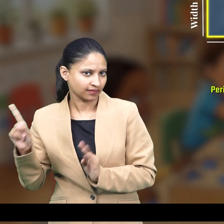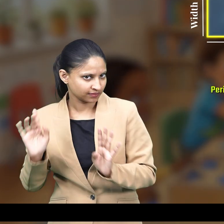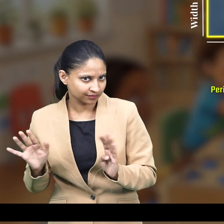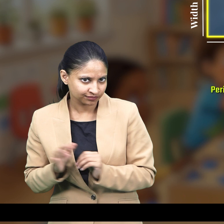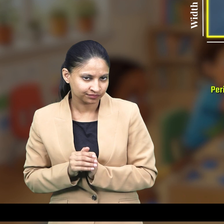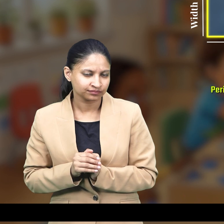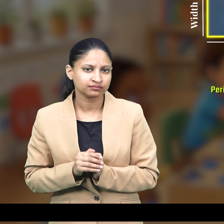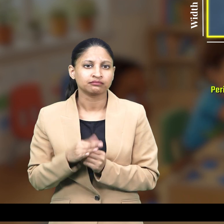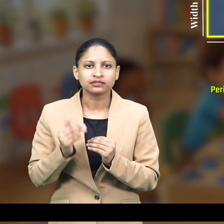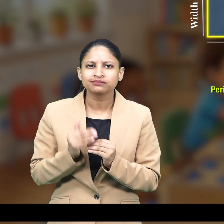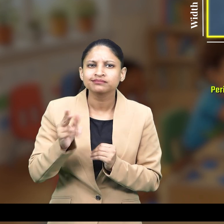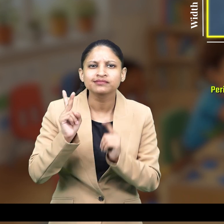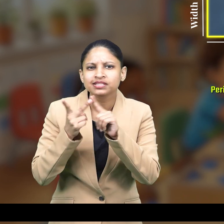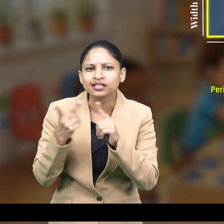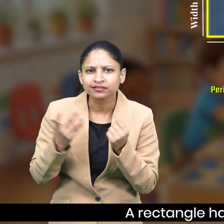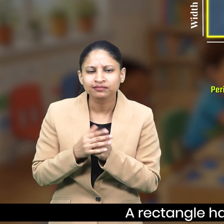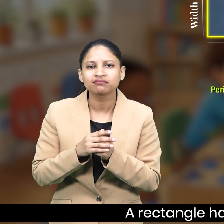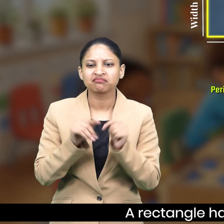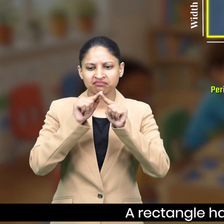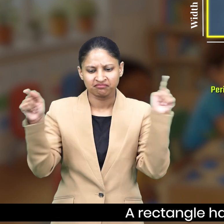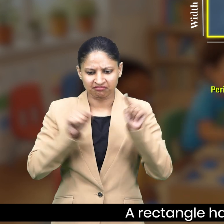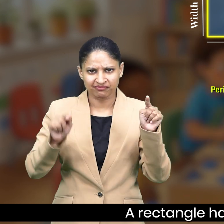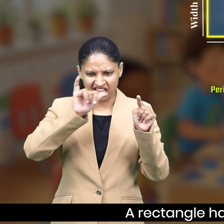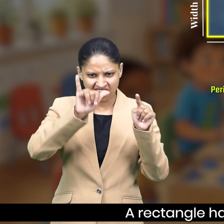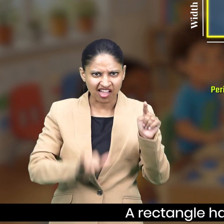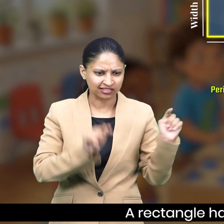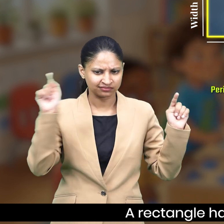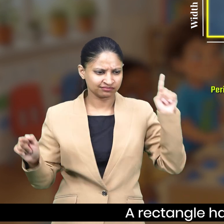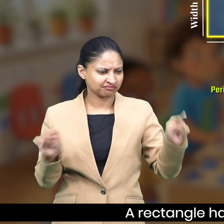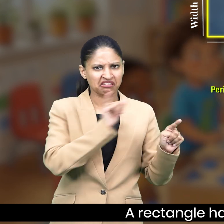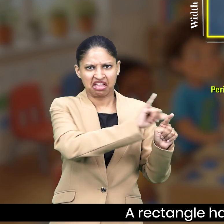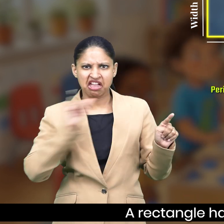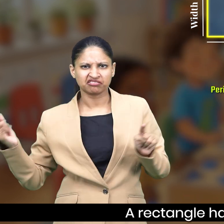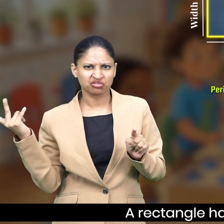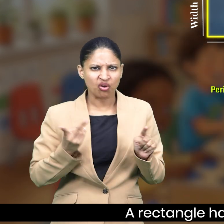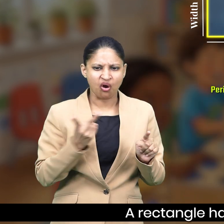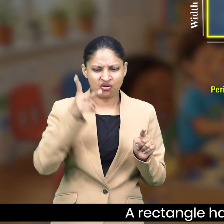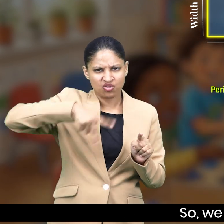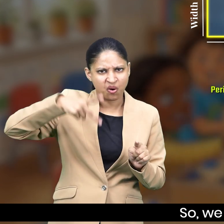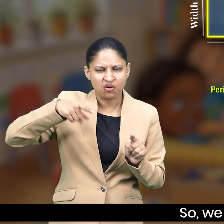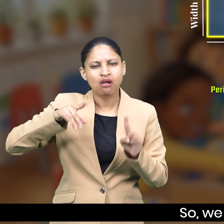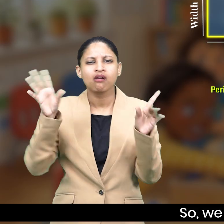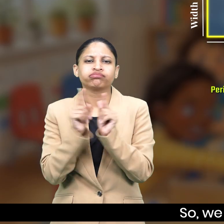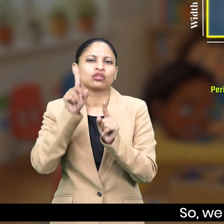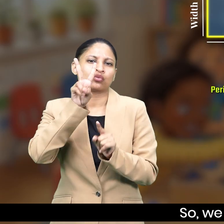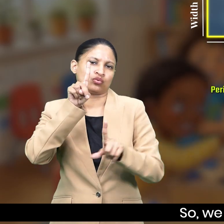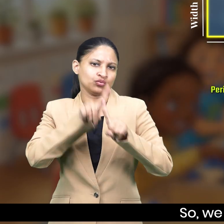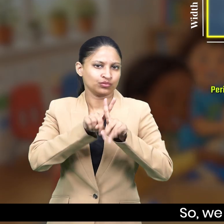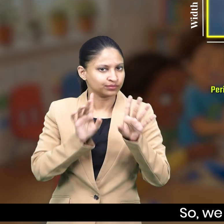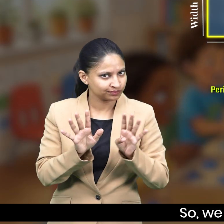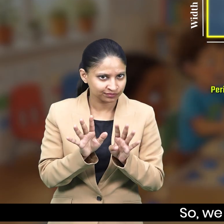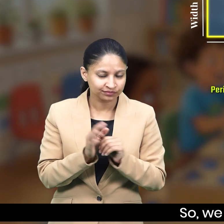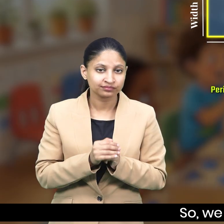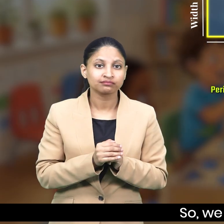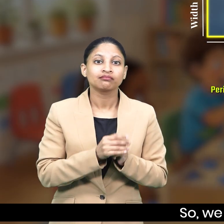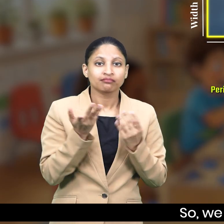11. Step 2. A rectangle has 2 lengths and 2 widths. So we multiply the sum